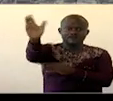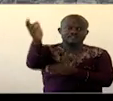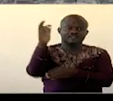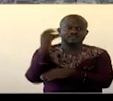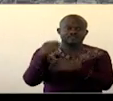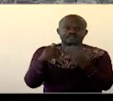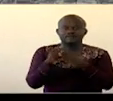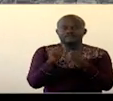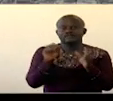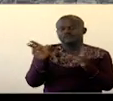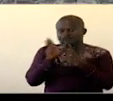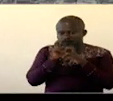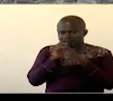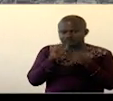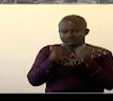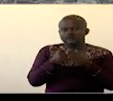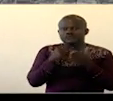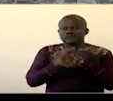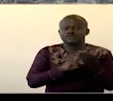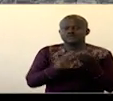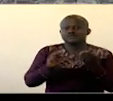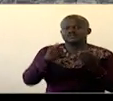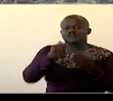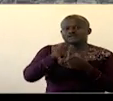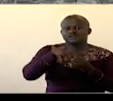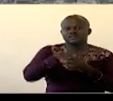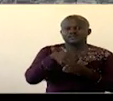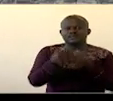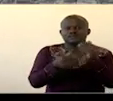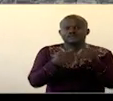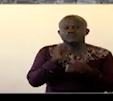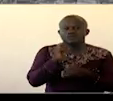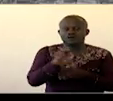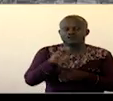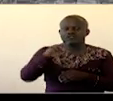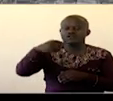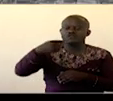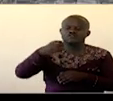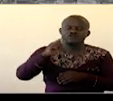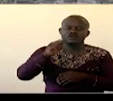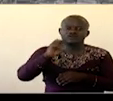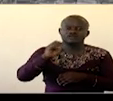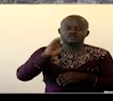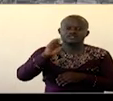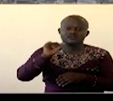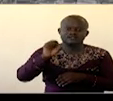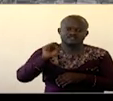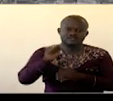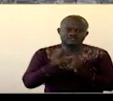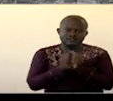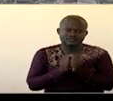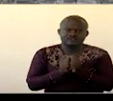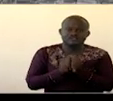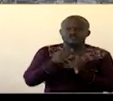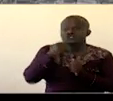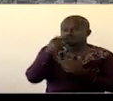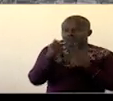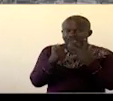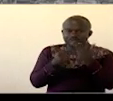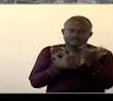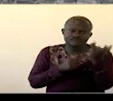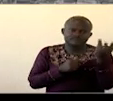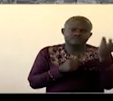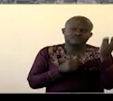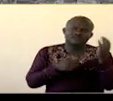need carbon dioxide to use it in the process of photosynthesis. So there is